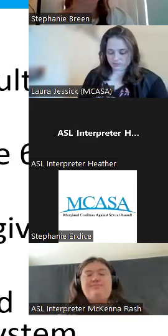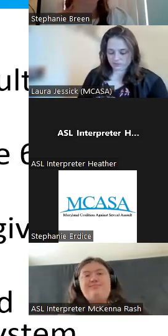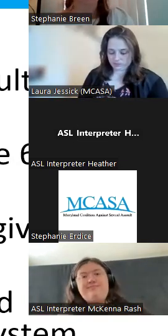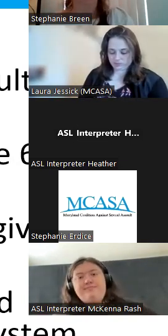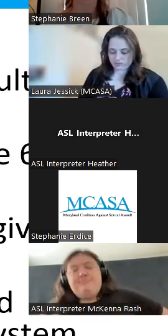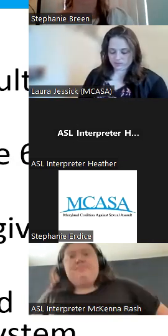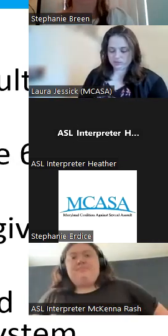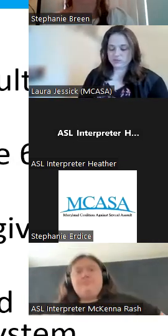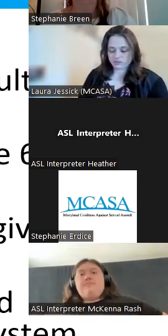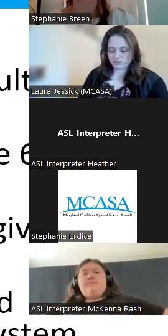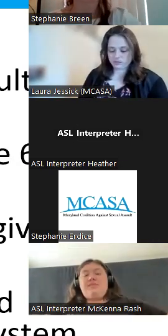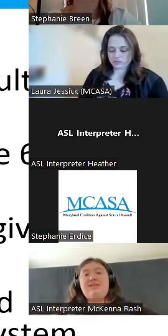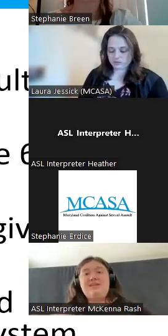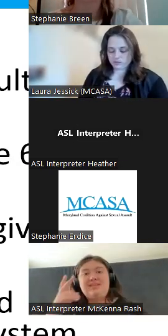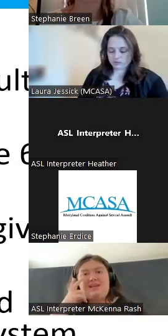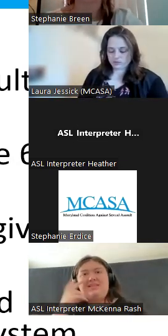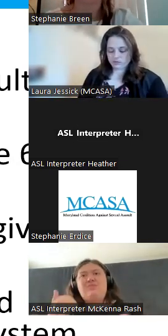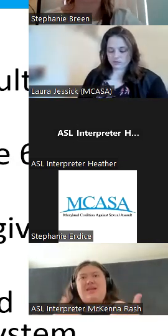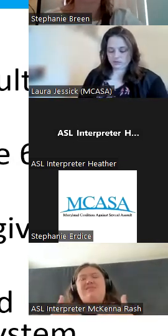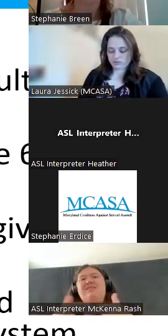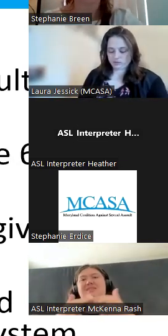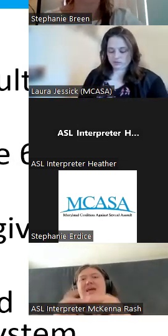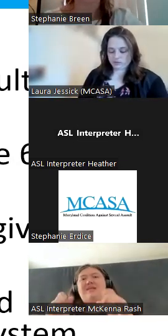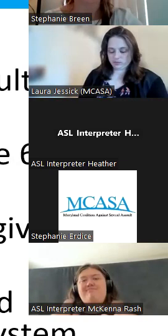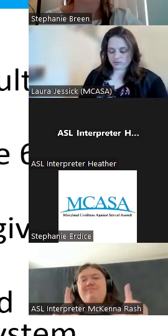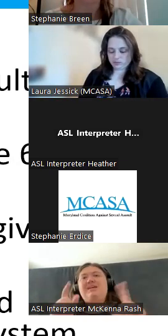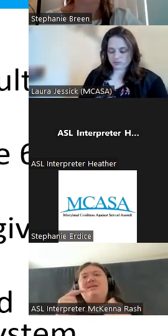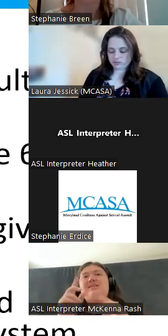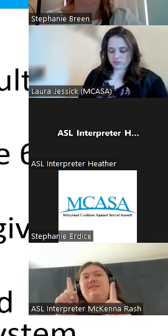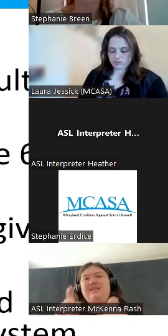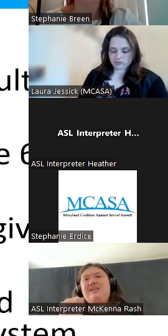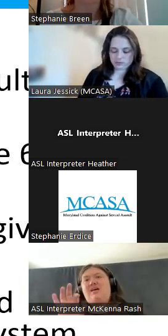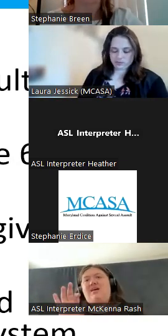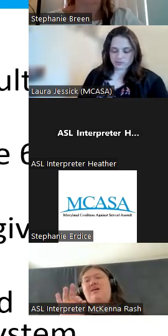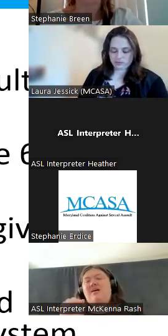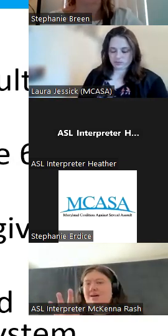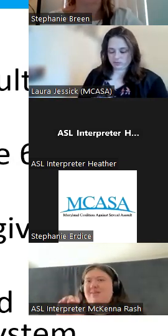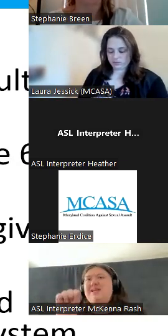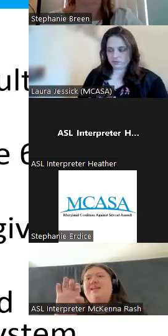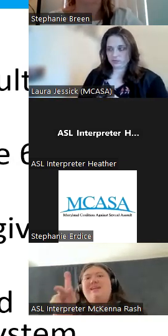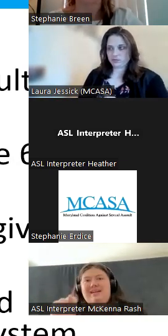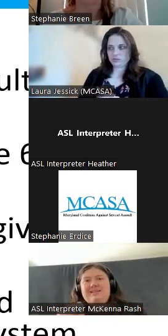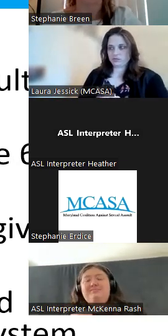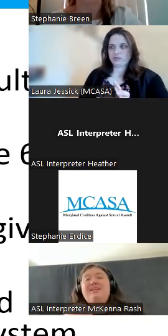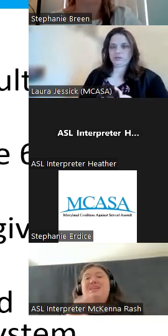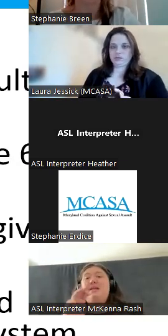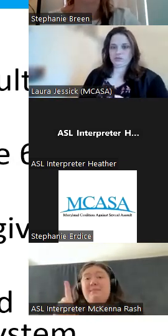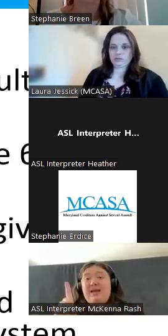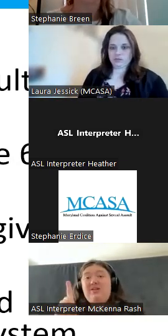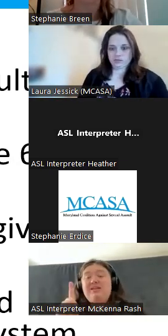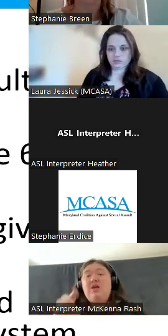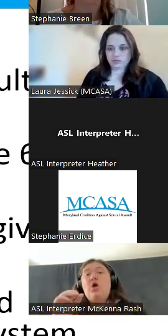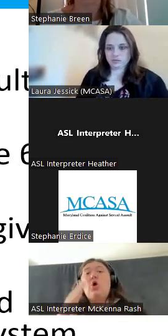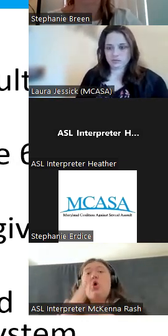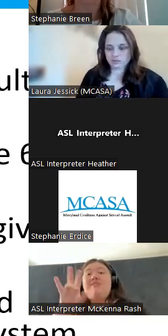Okay, and then I see we have the slide up regarding the testing of SAKEs. So in Maryland, over 7,000